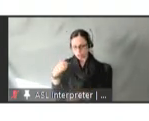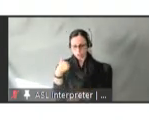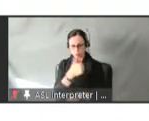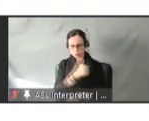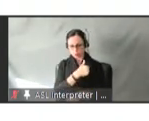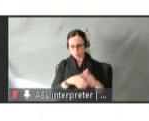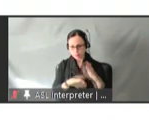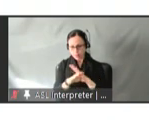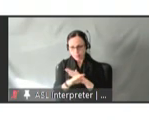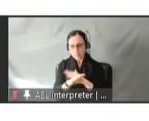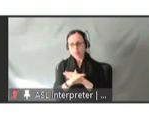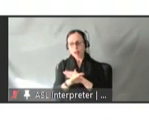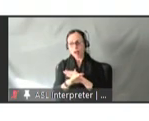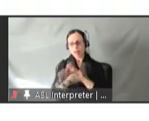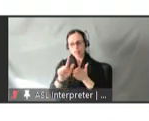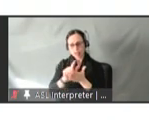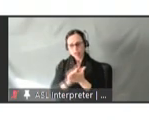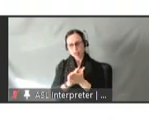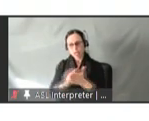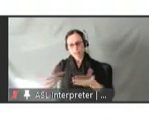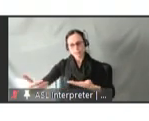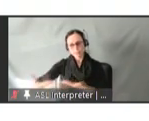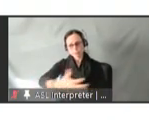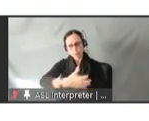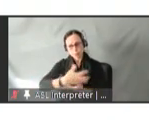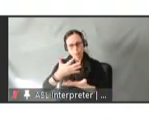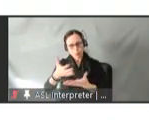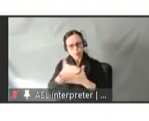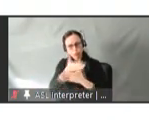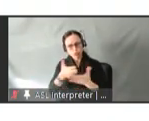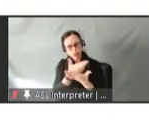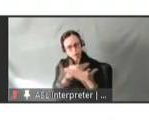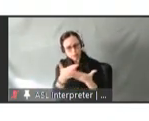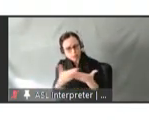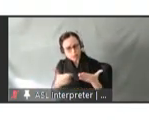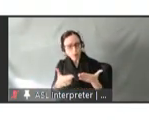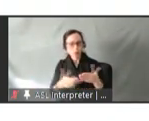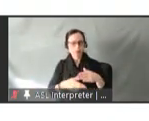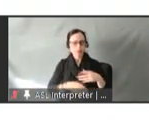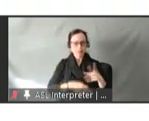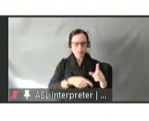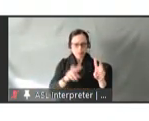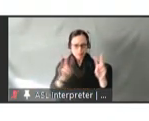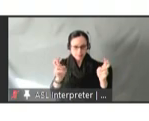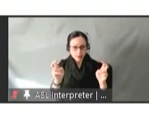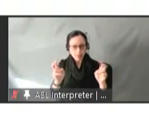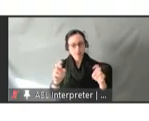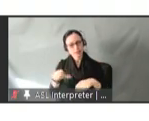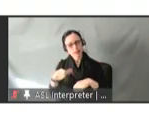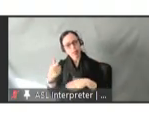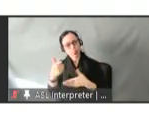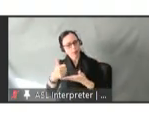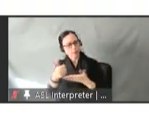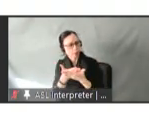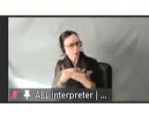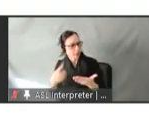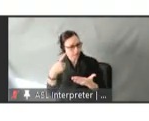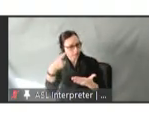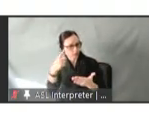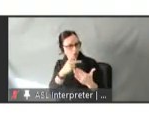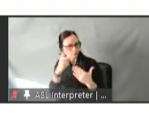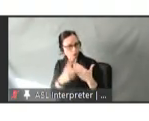roundup and really looking to share resources, talking points, and other helpful things for